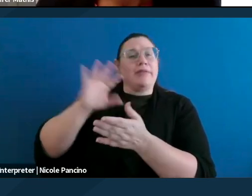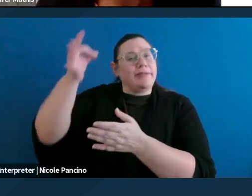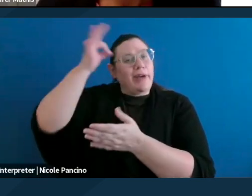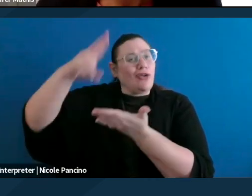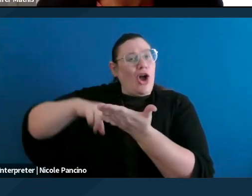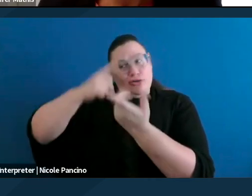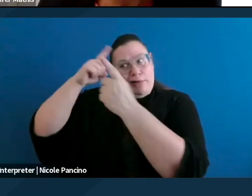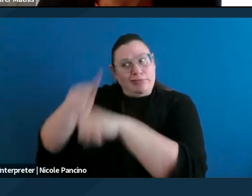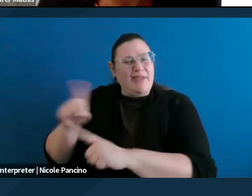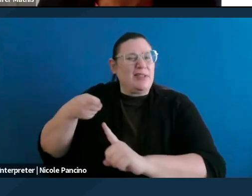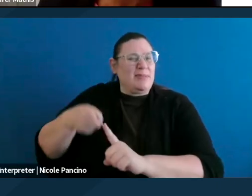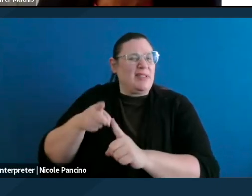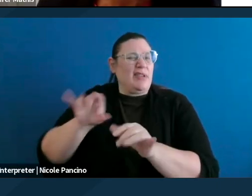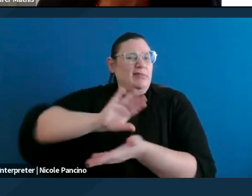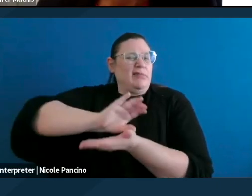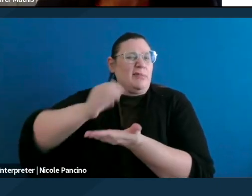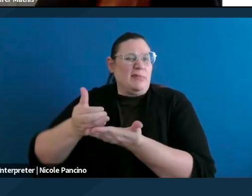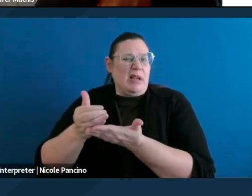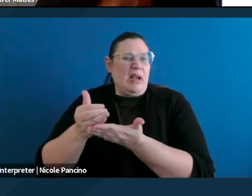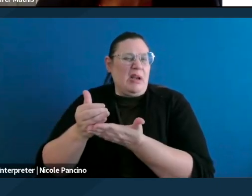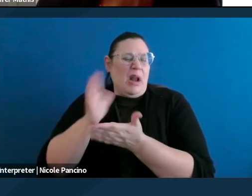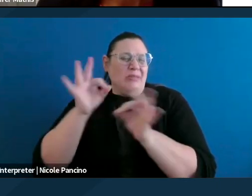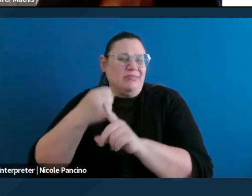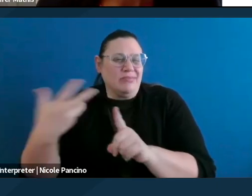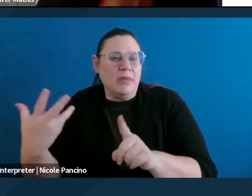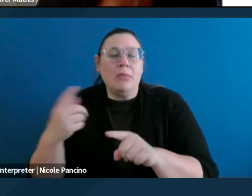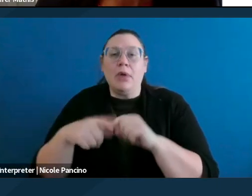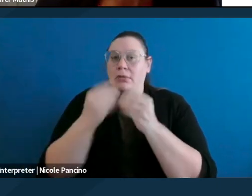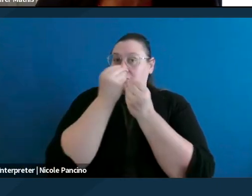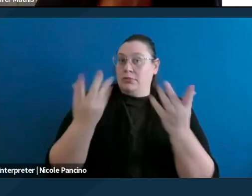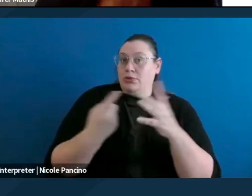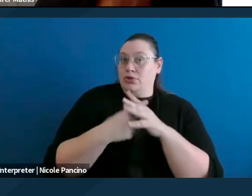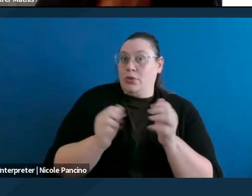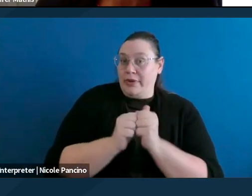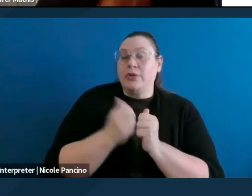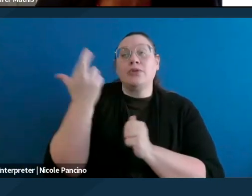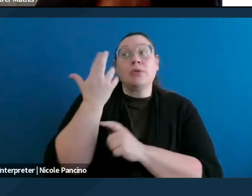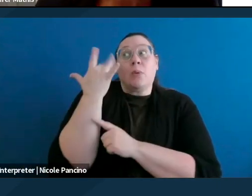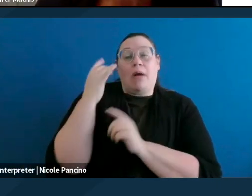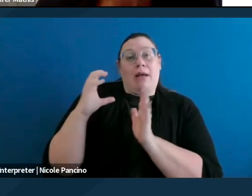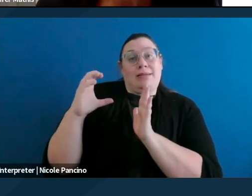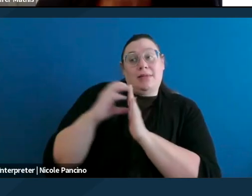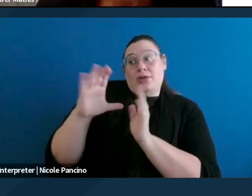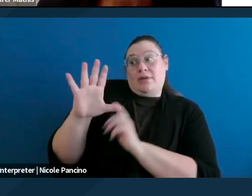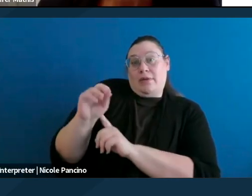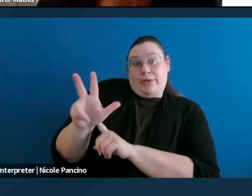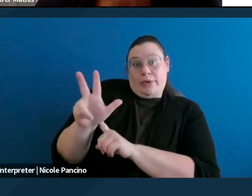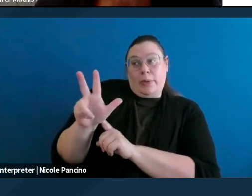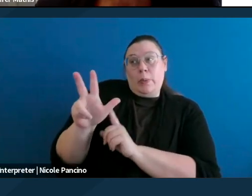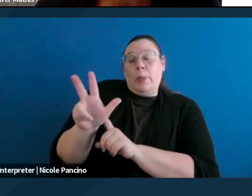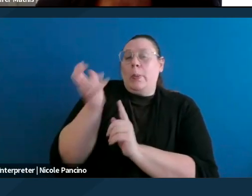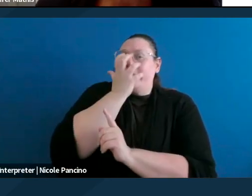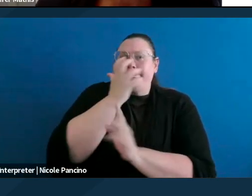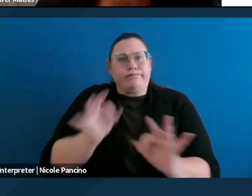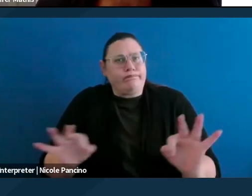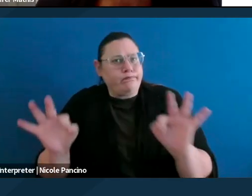we'll talk about this. I just want to say at the outset that there are reasons why Section 503 is particularly important